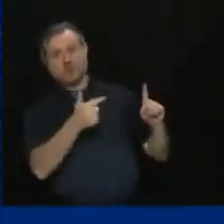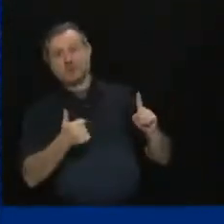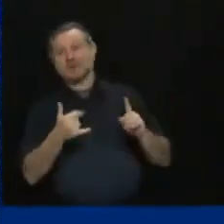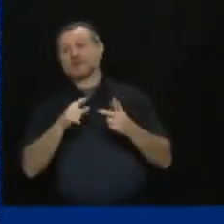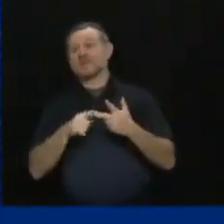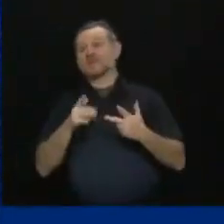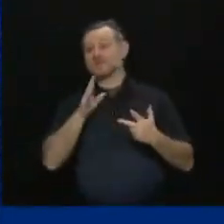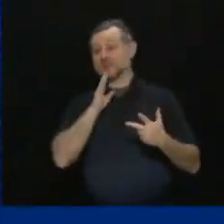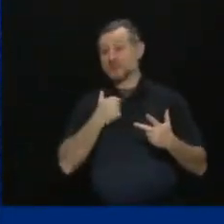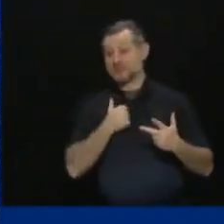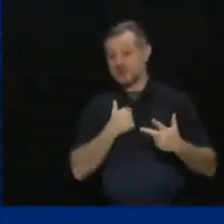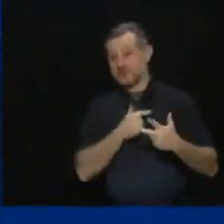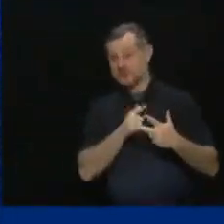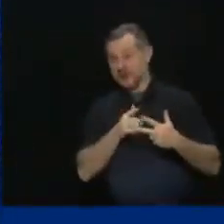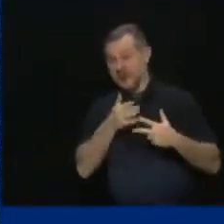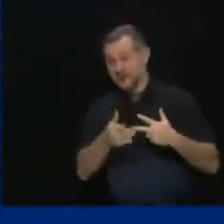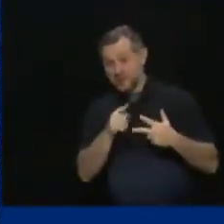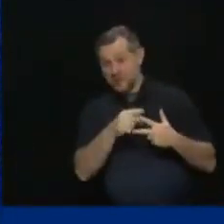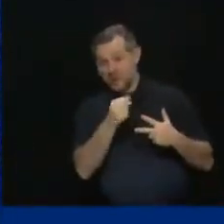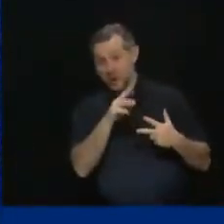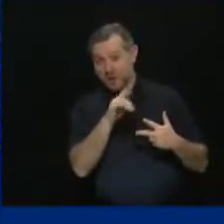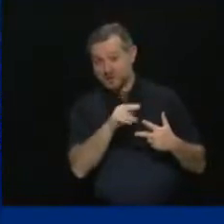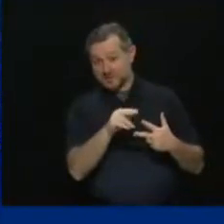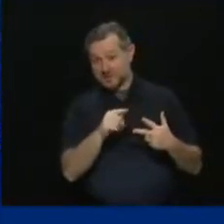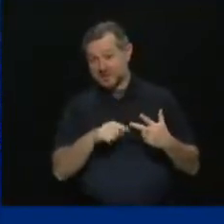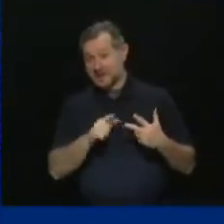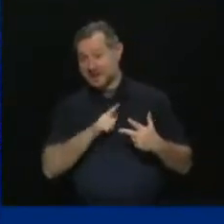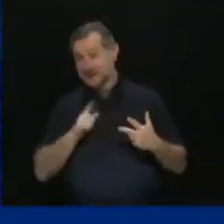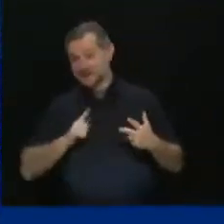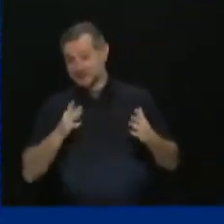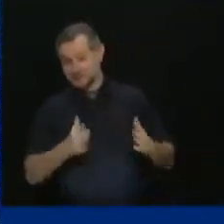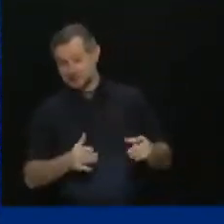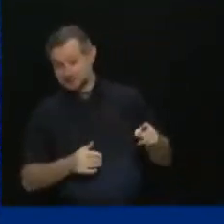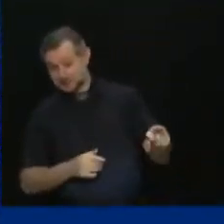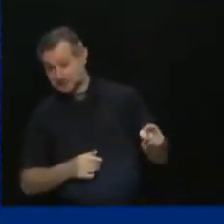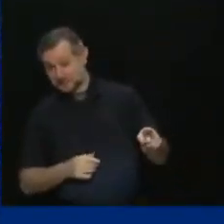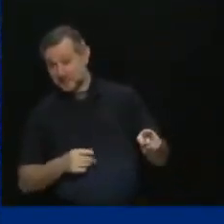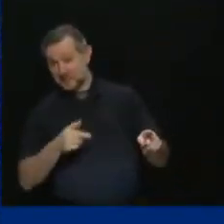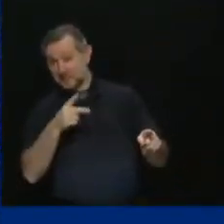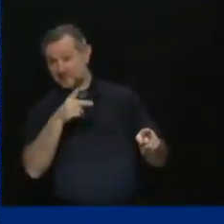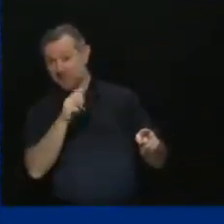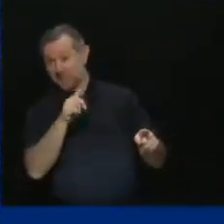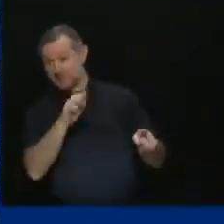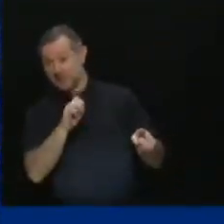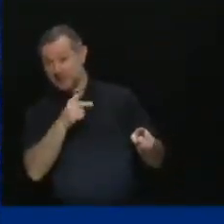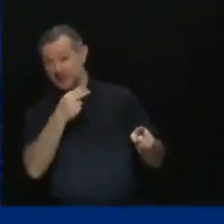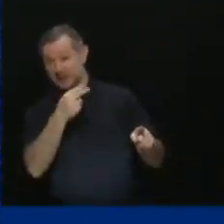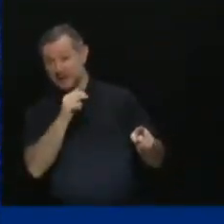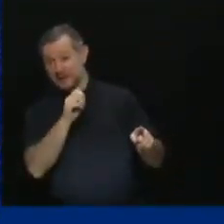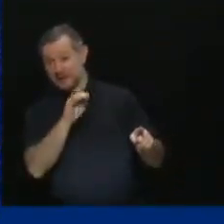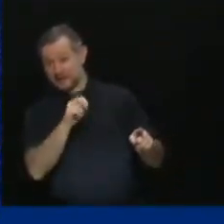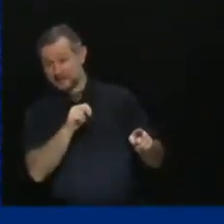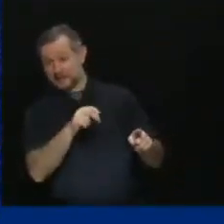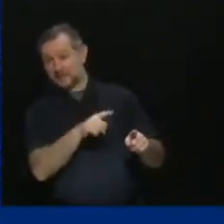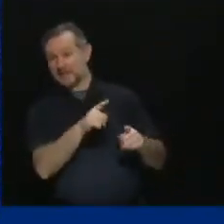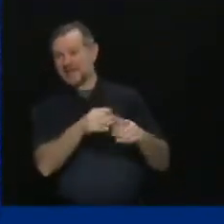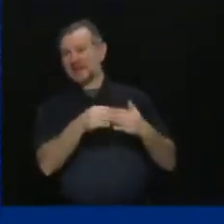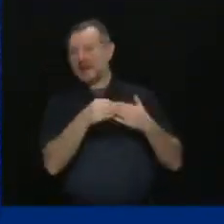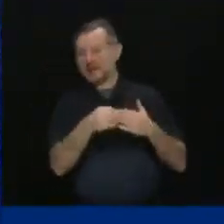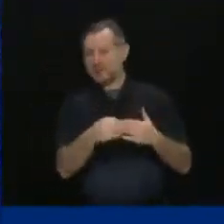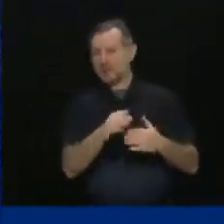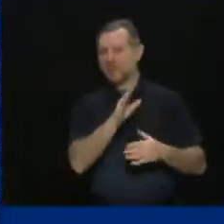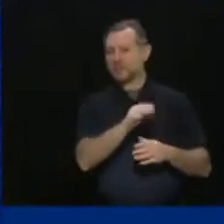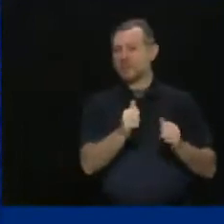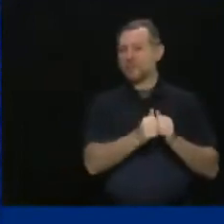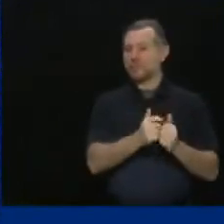government, one of the best people that you can serve with in Senator Pete Harkin, who leads with his heart in chairing his committee. He